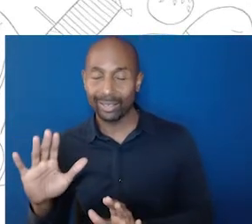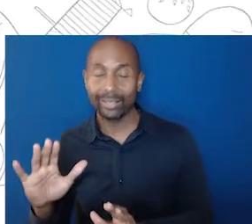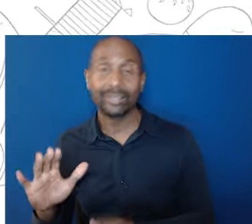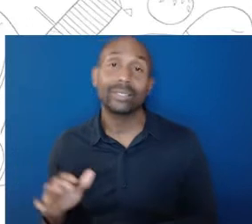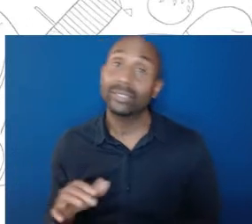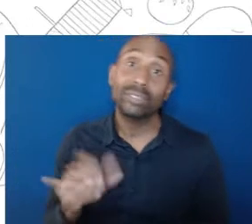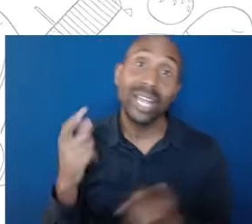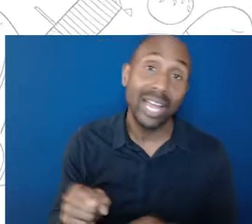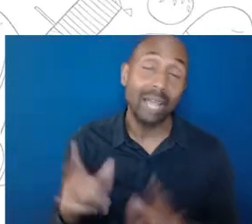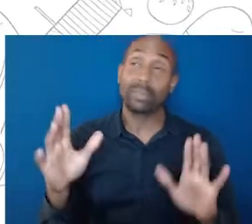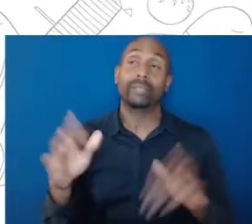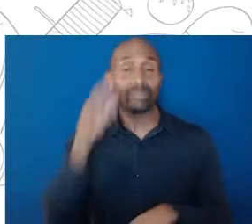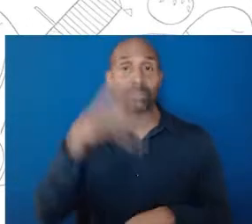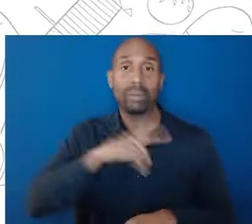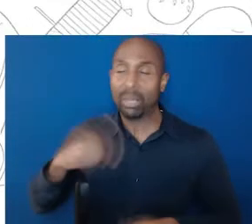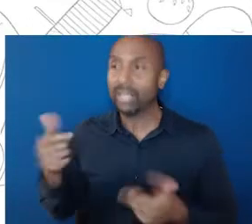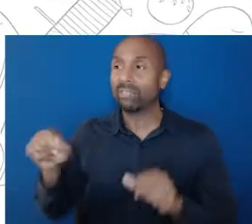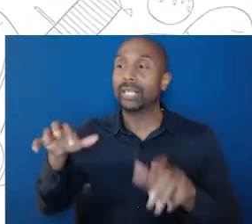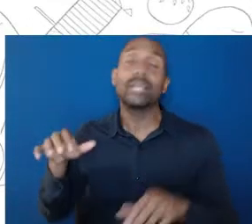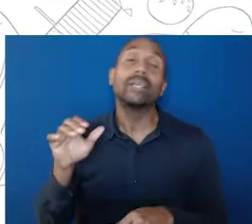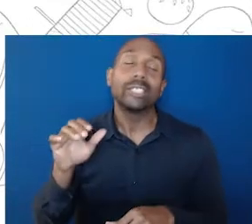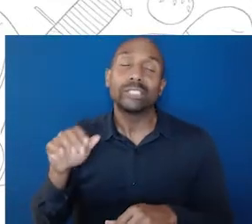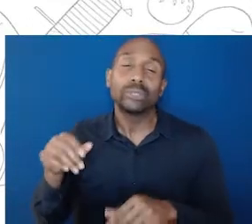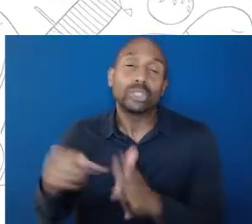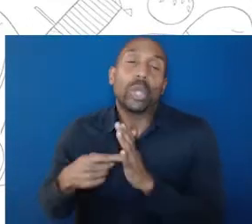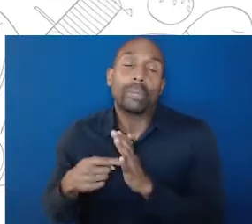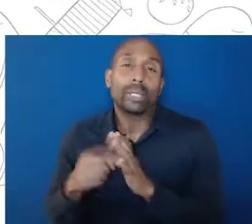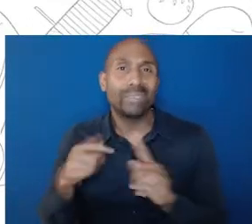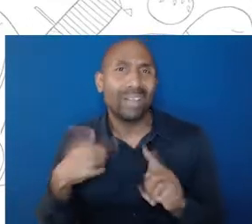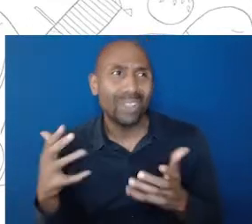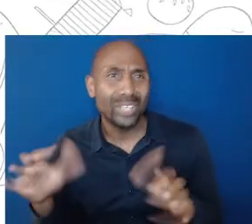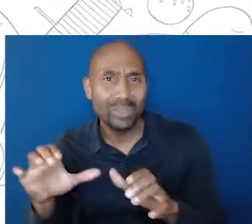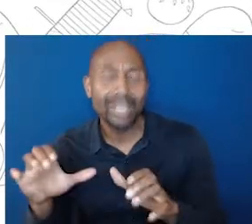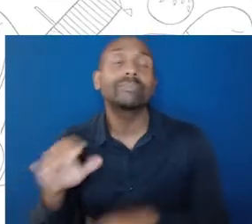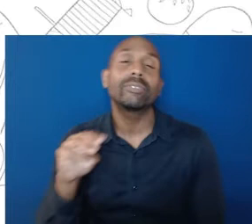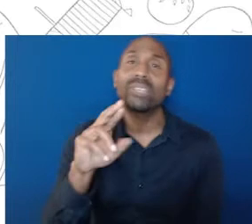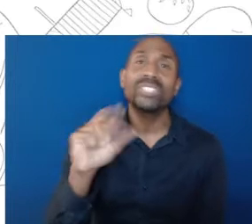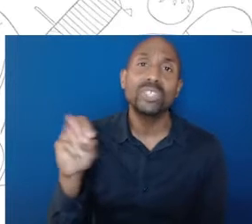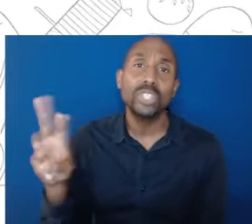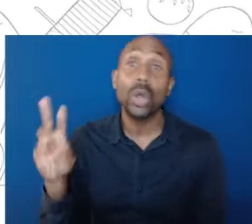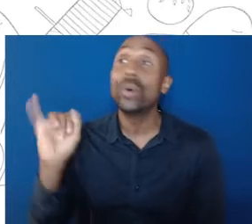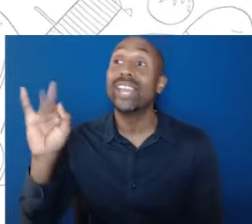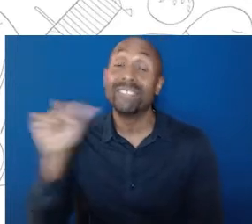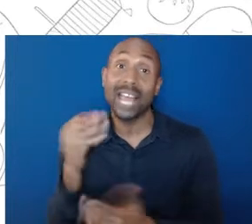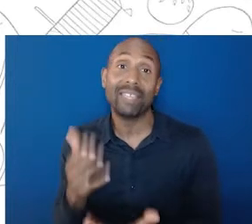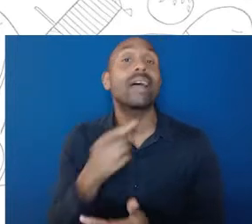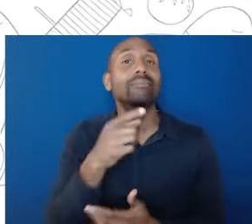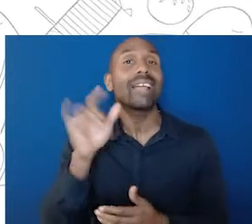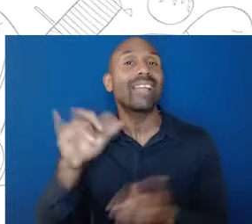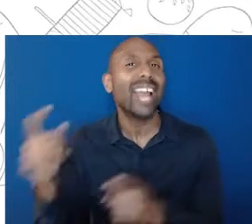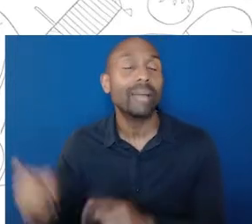upon himself to show me what I was supposed to do. Well, that must have been a real challenge. Indeed it